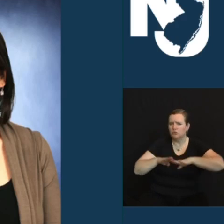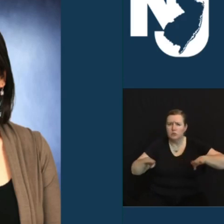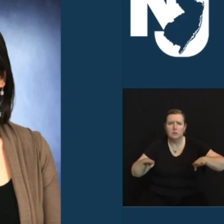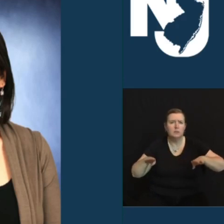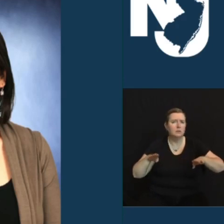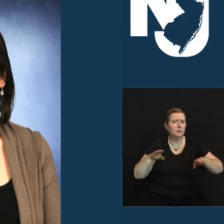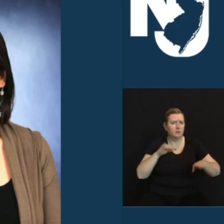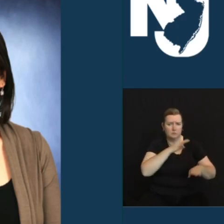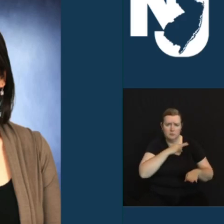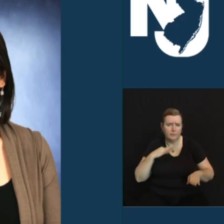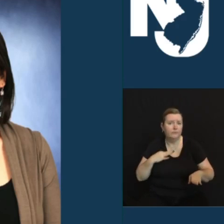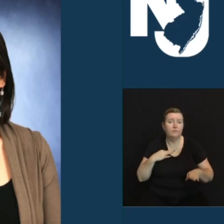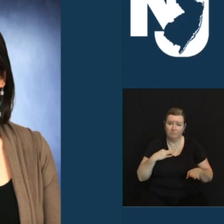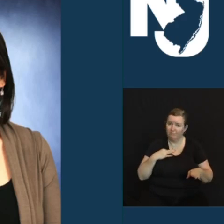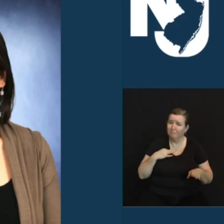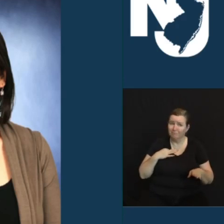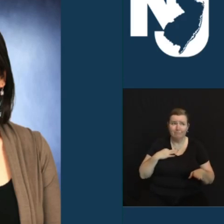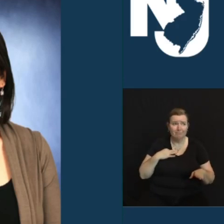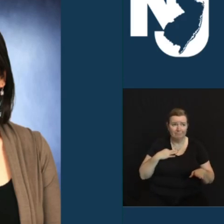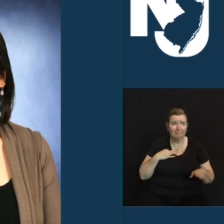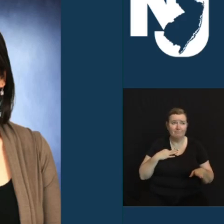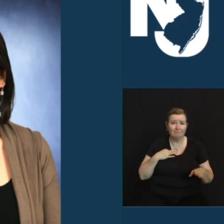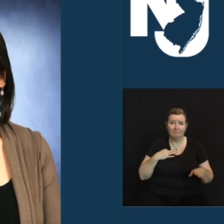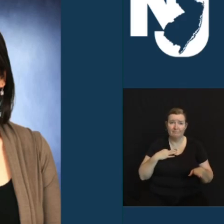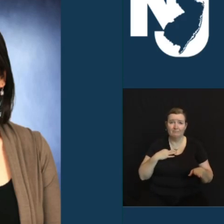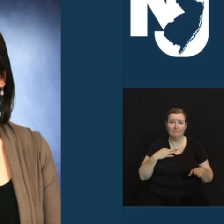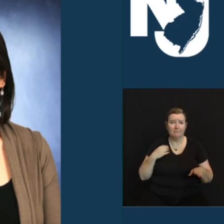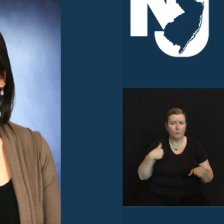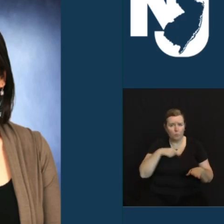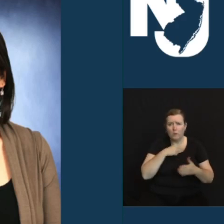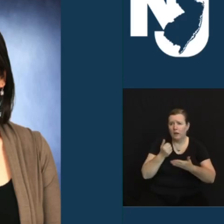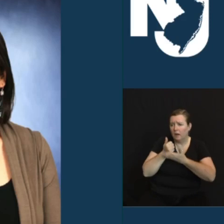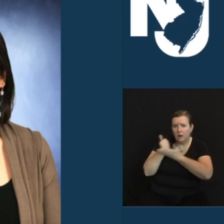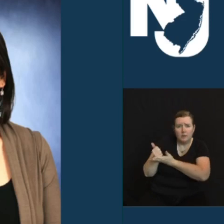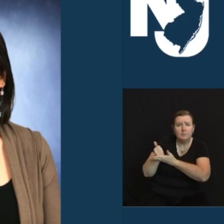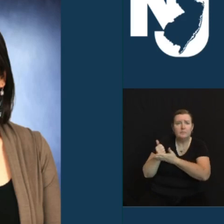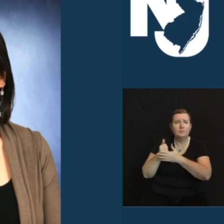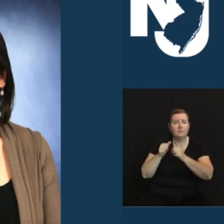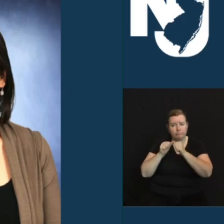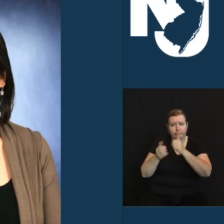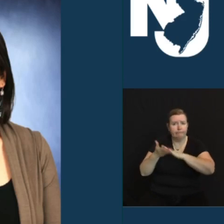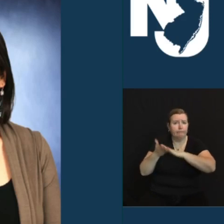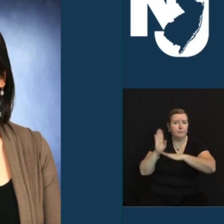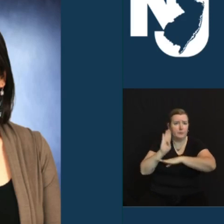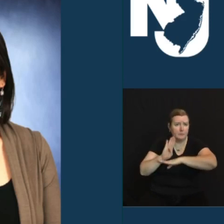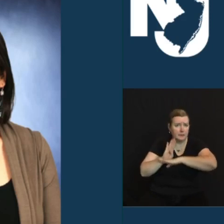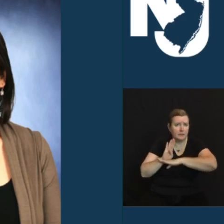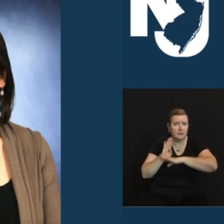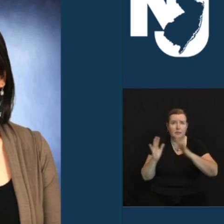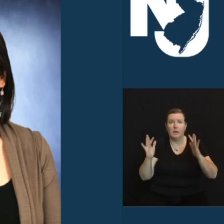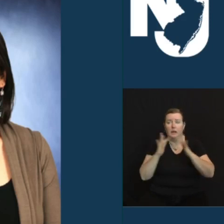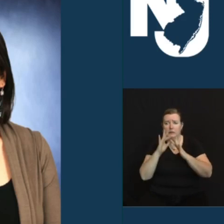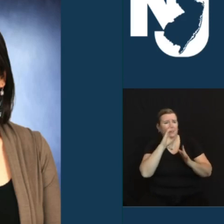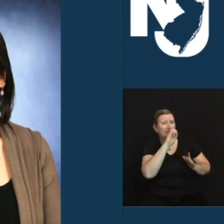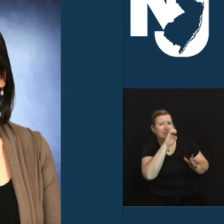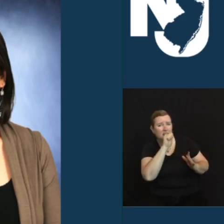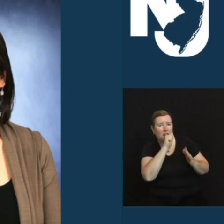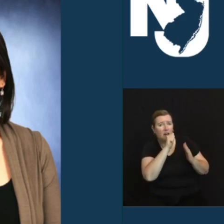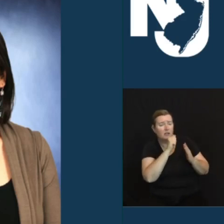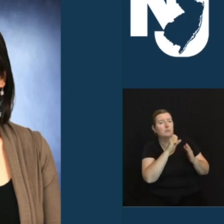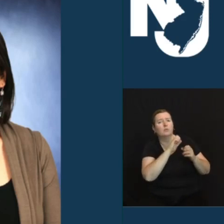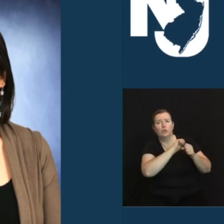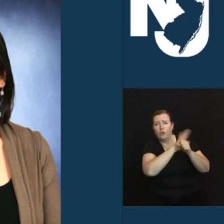to cover essential expenses and keep the school's doors open, Deepa worked through the EDA to receive a COVID-19